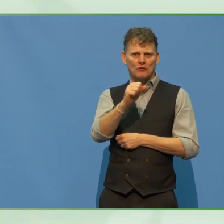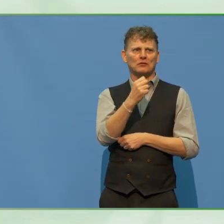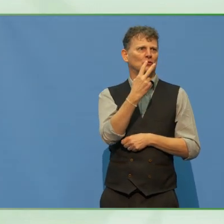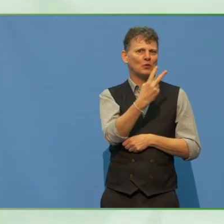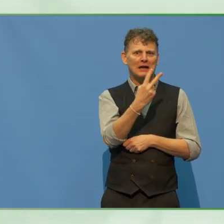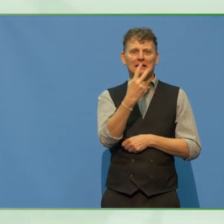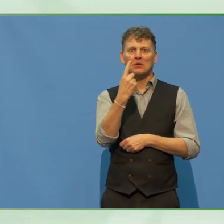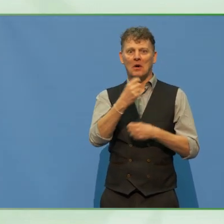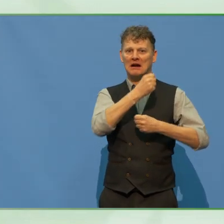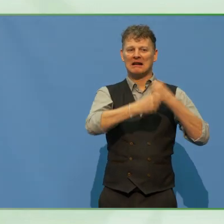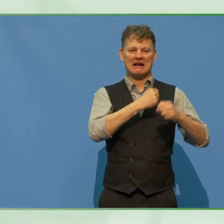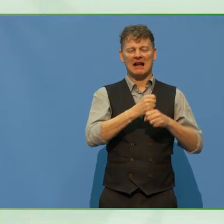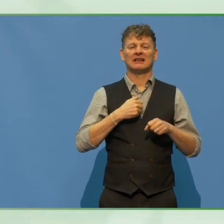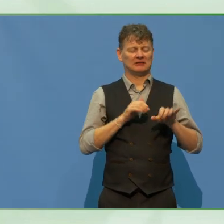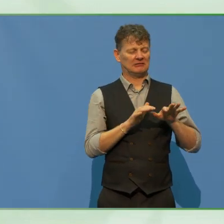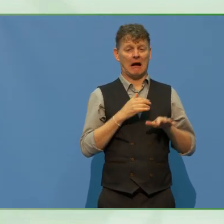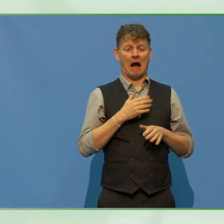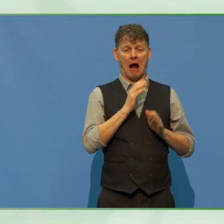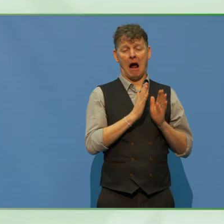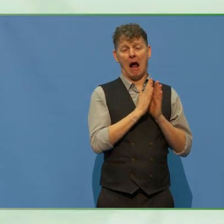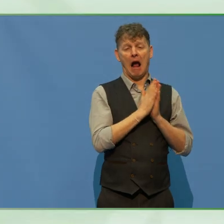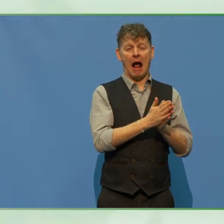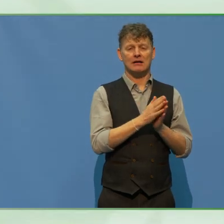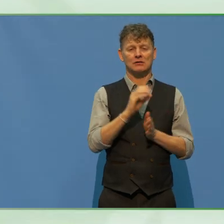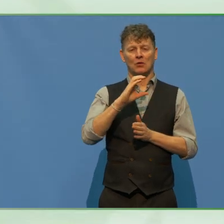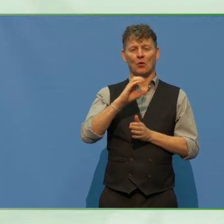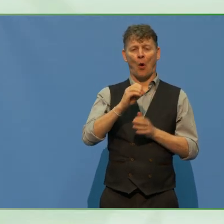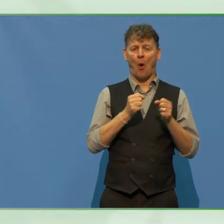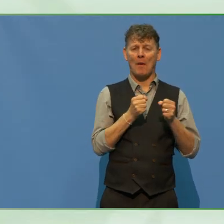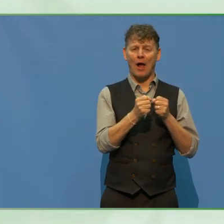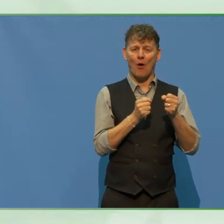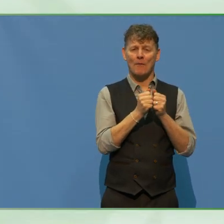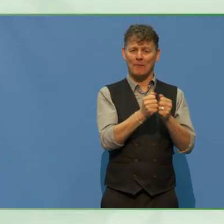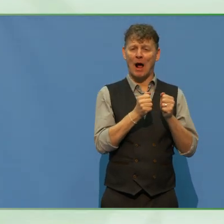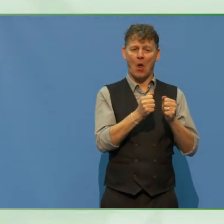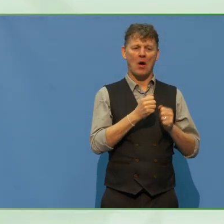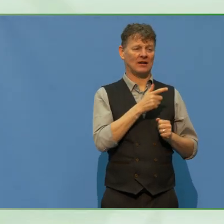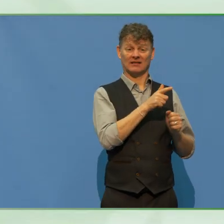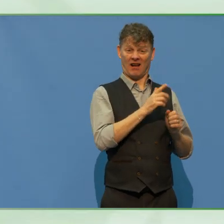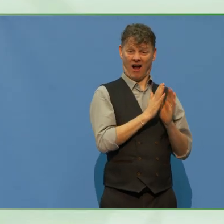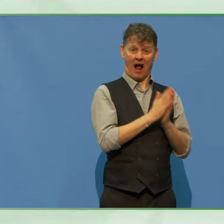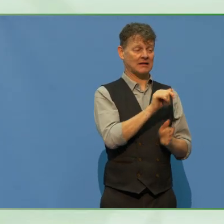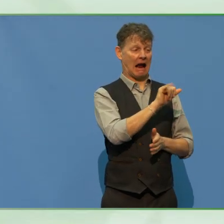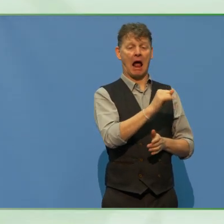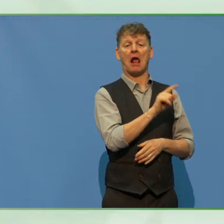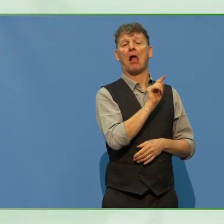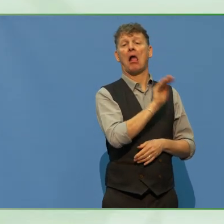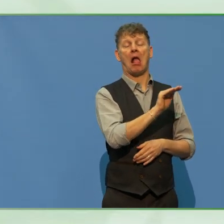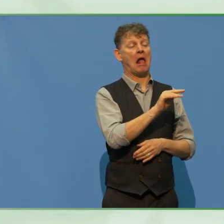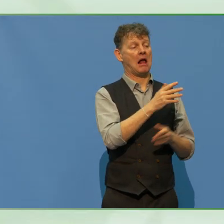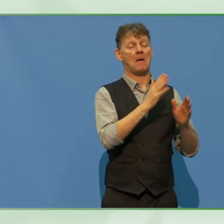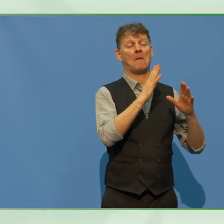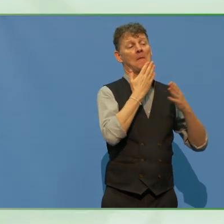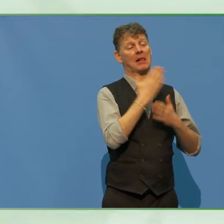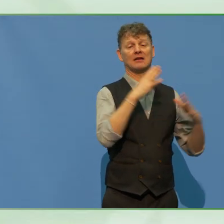asked Copilot to generate a description of my introduction of Sinead Burke, which I will give you